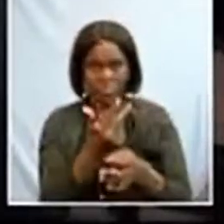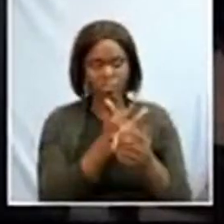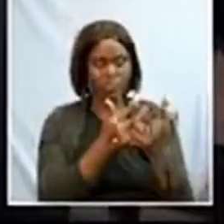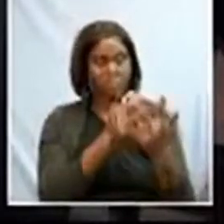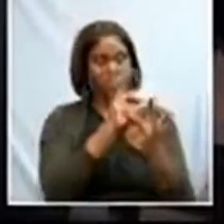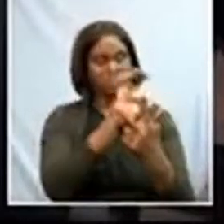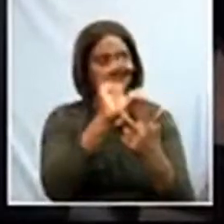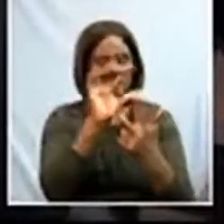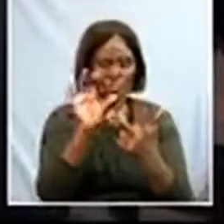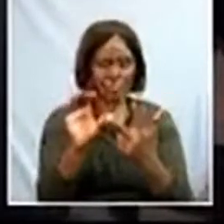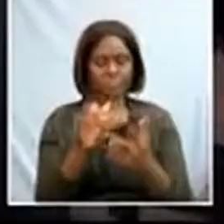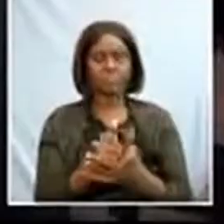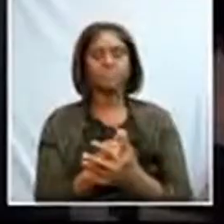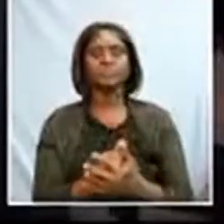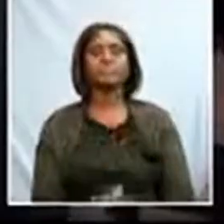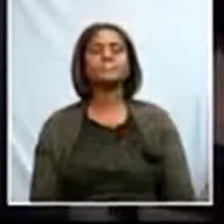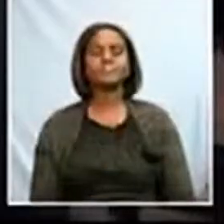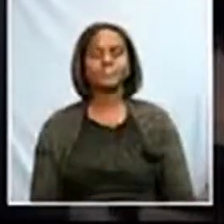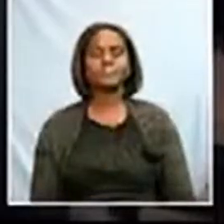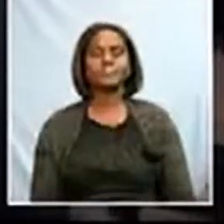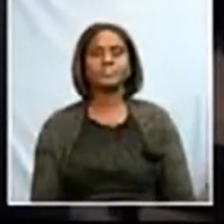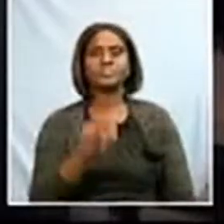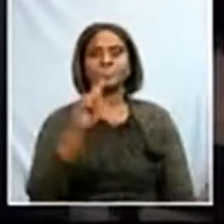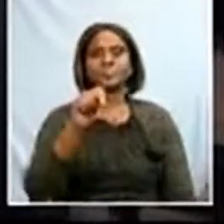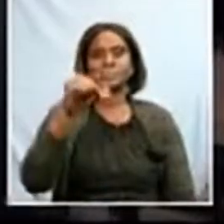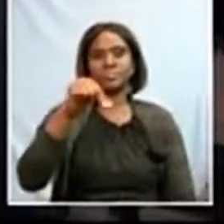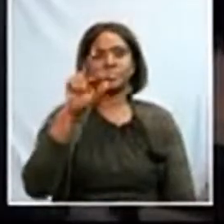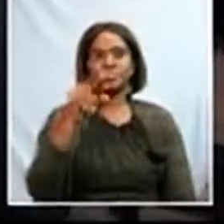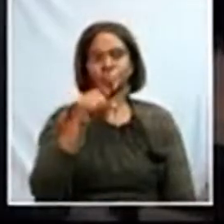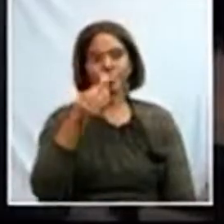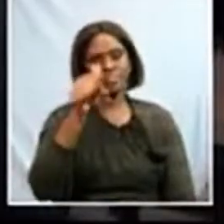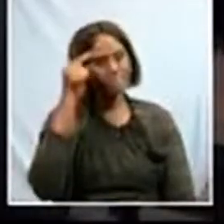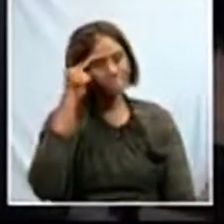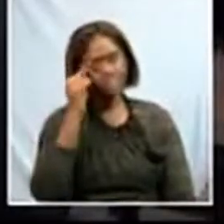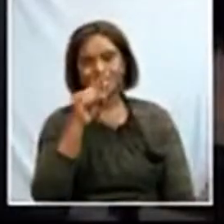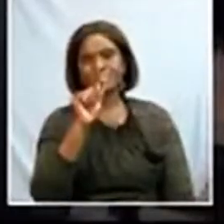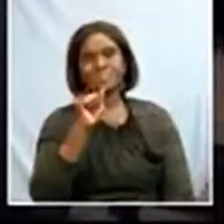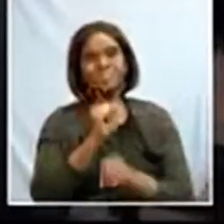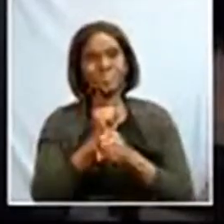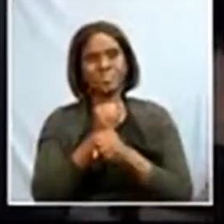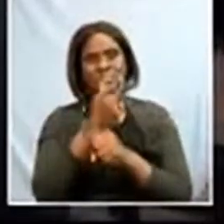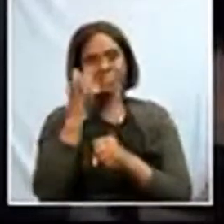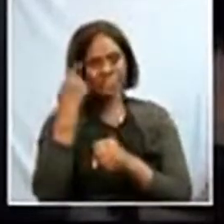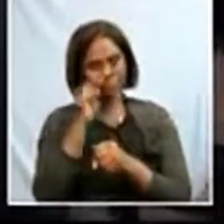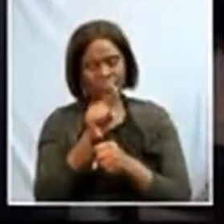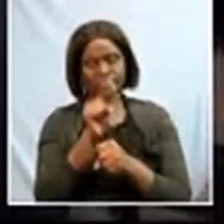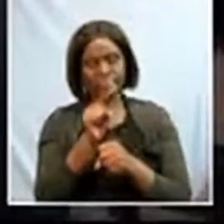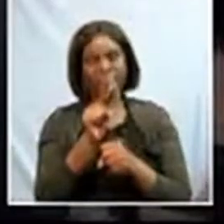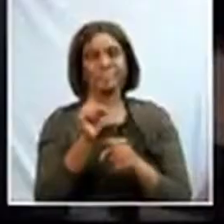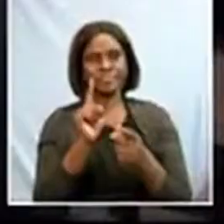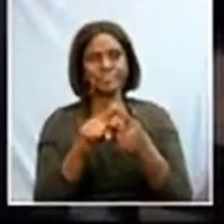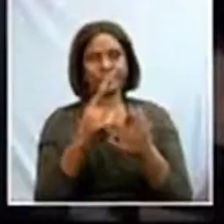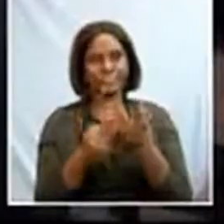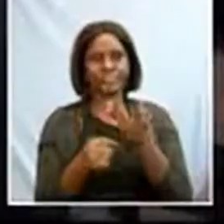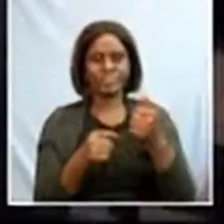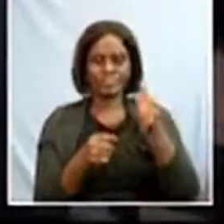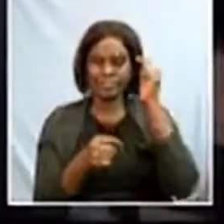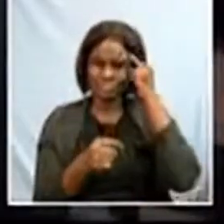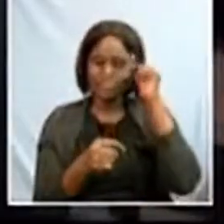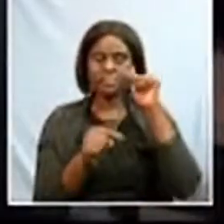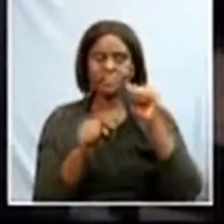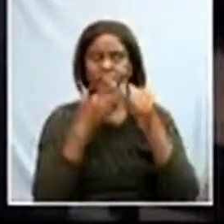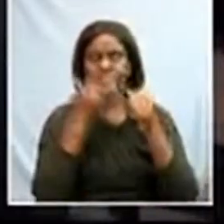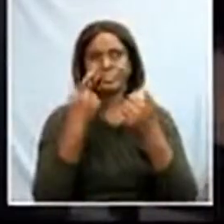3 principles, TQR. What do you think you would have done better what do you think you would have done